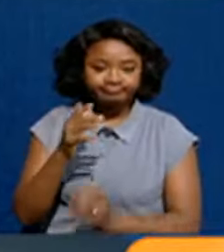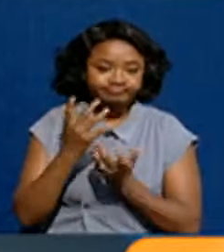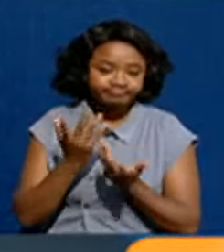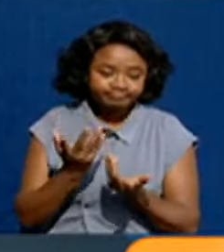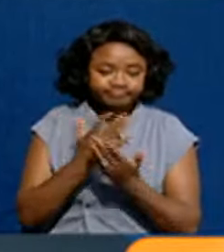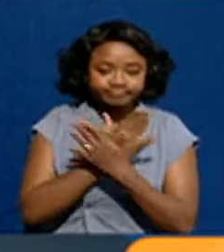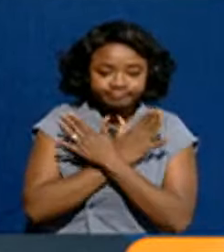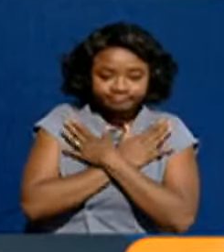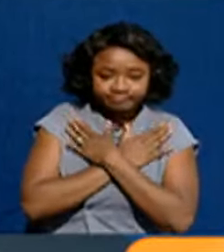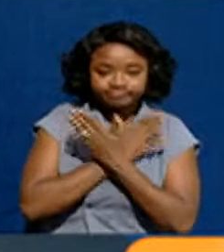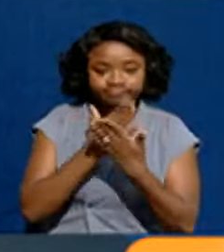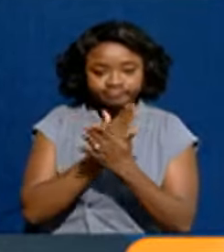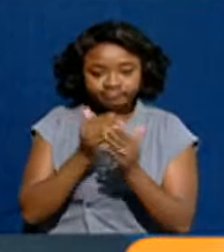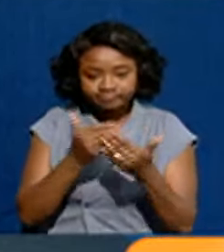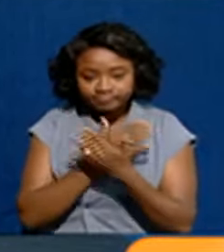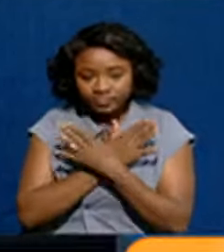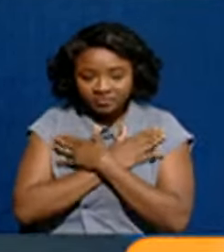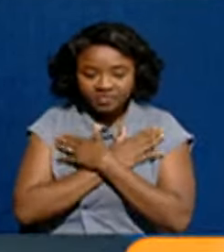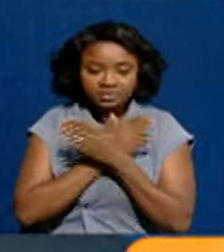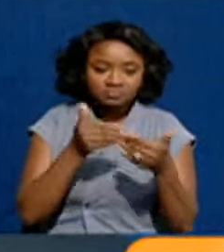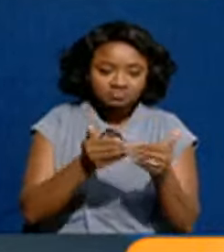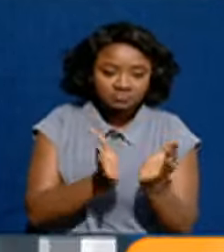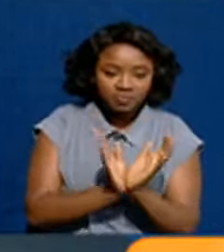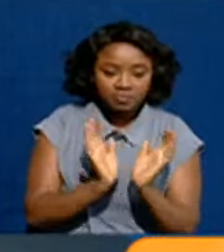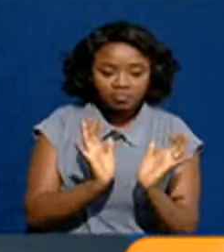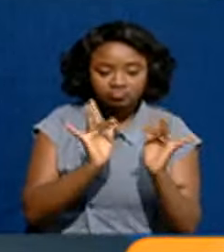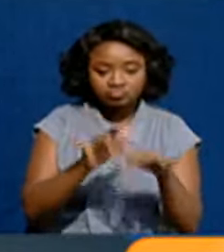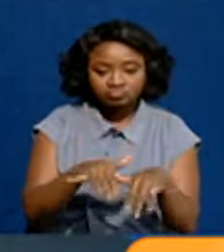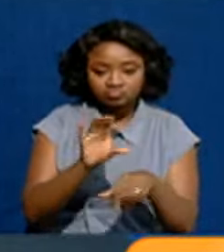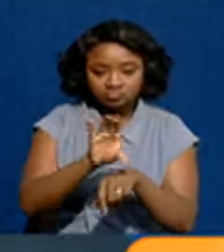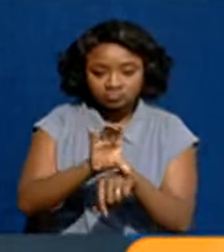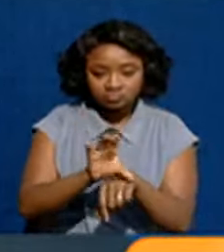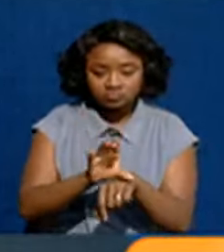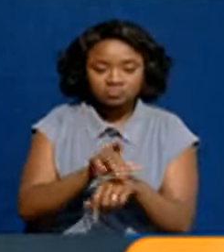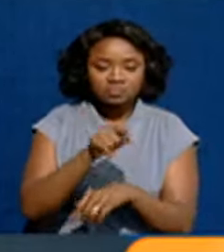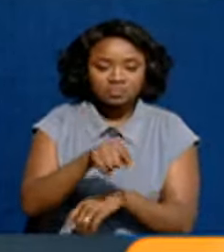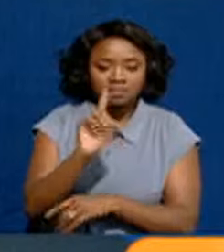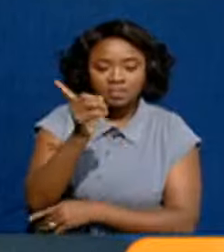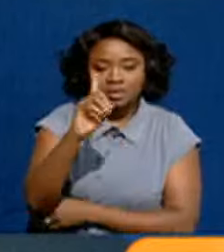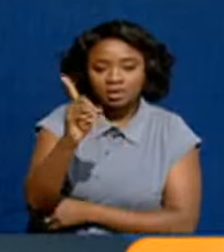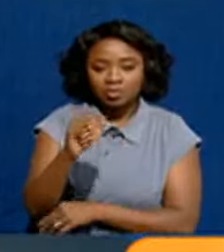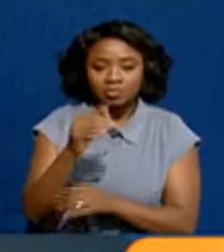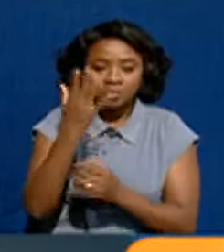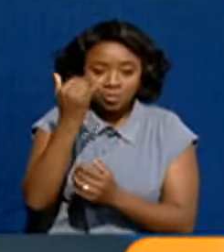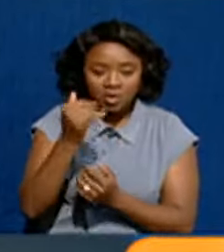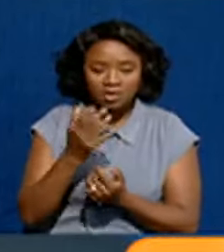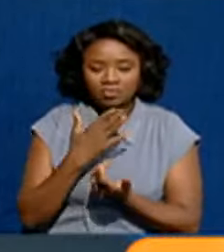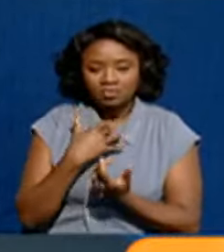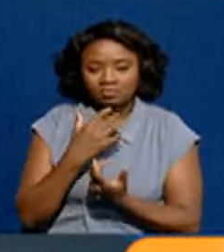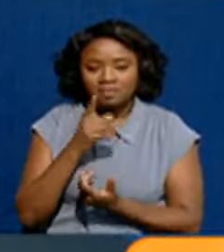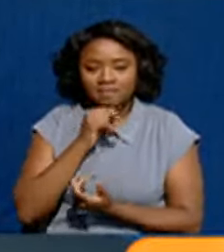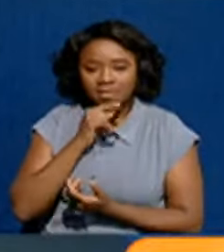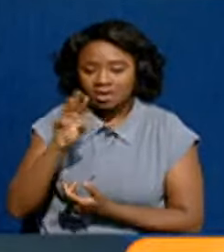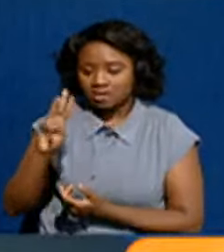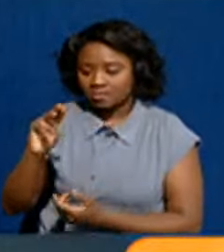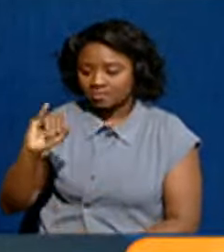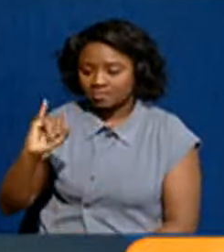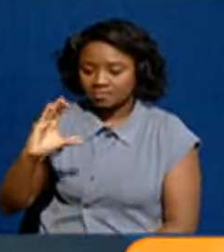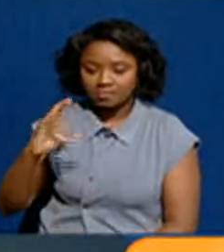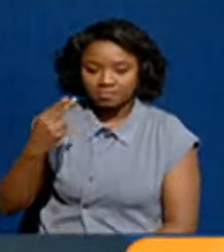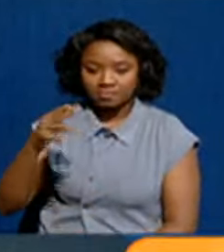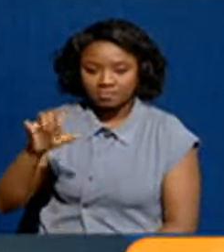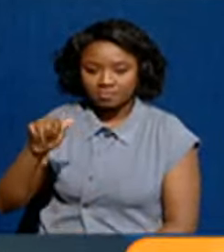Friends, family and colleagues assembled at the All Saints Cathedral in Nairobi in a funeral service to honor the late Micheal Oyier, a